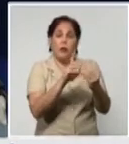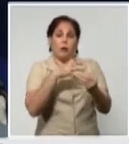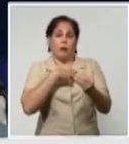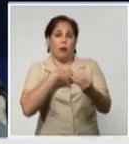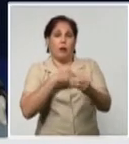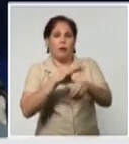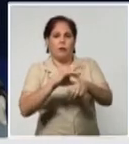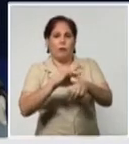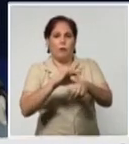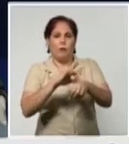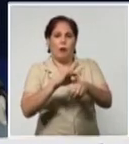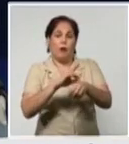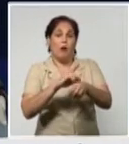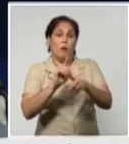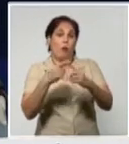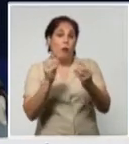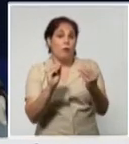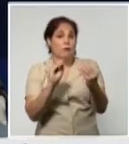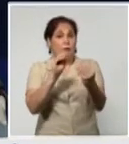change.